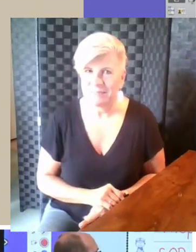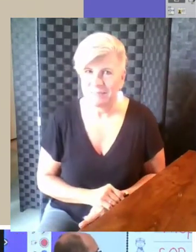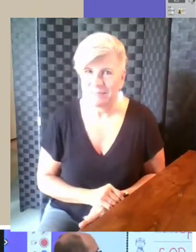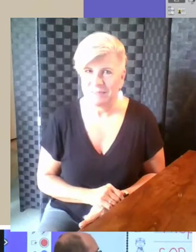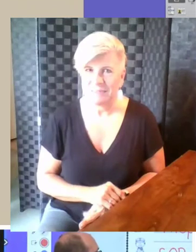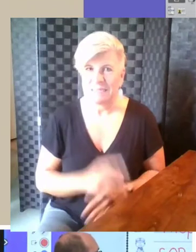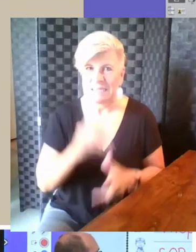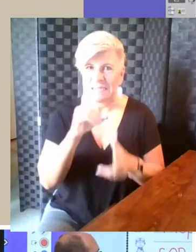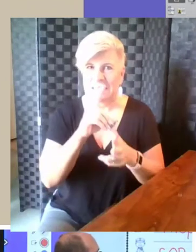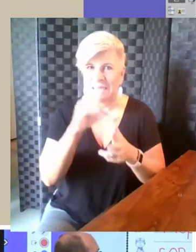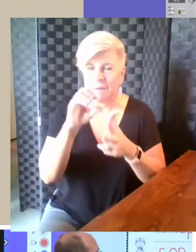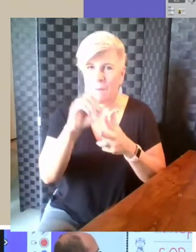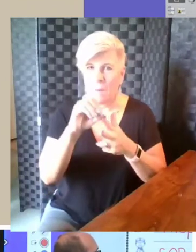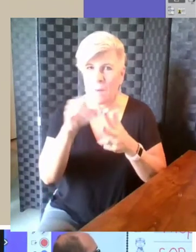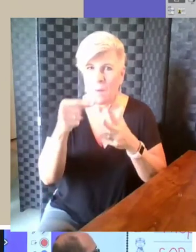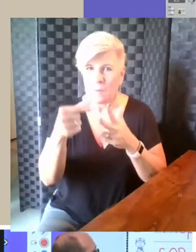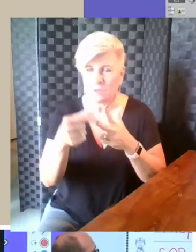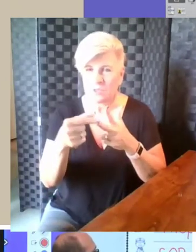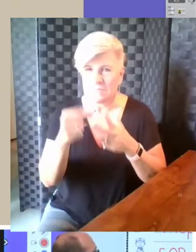Check it with me.